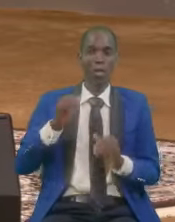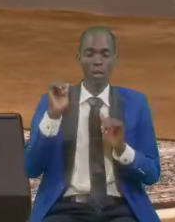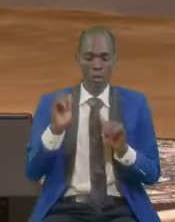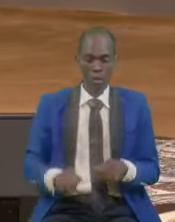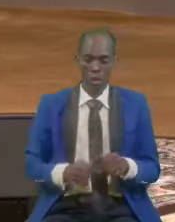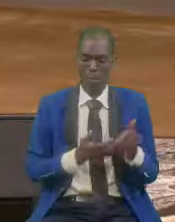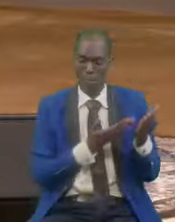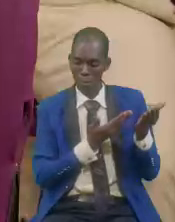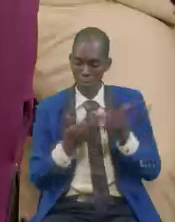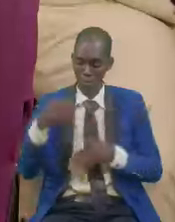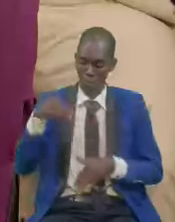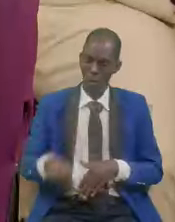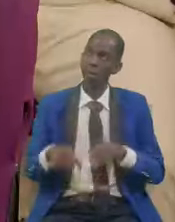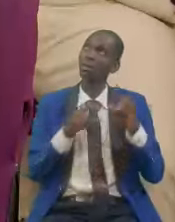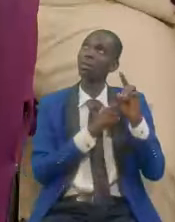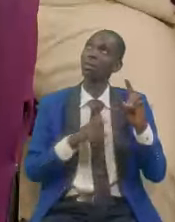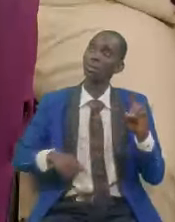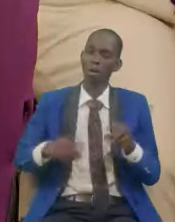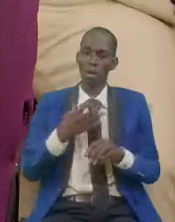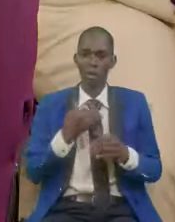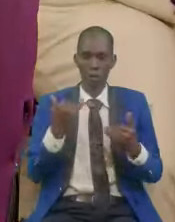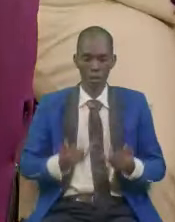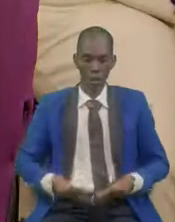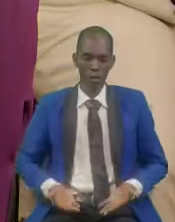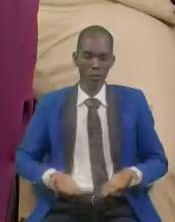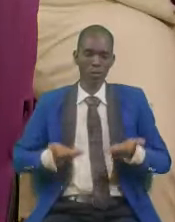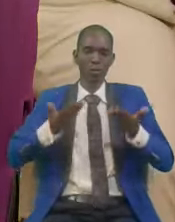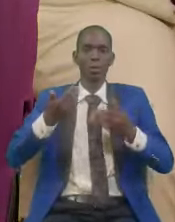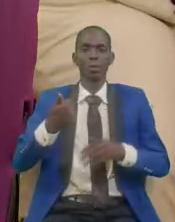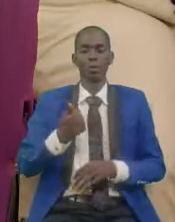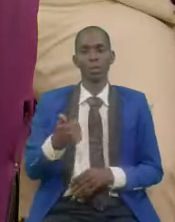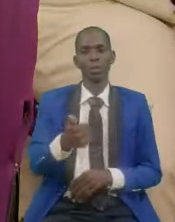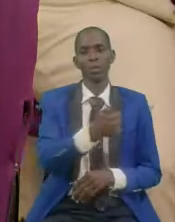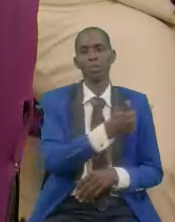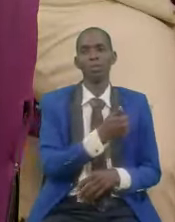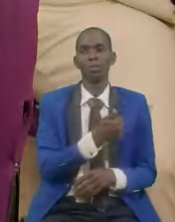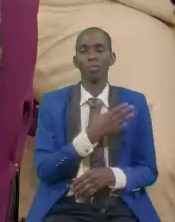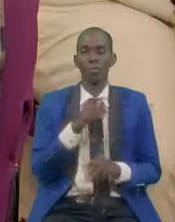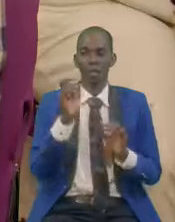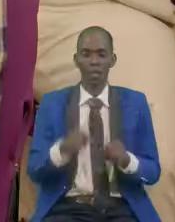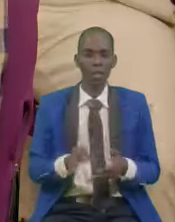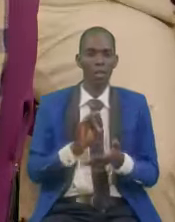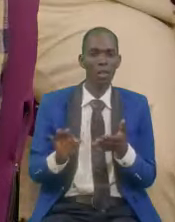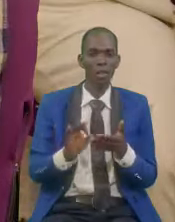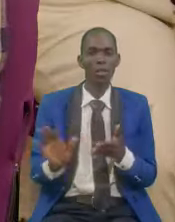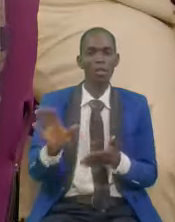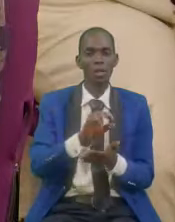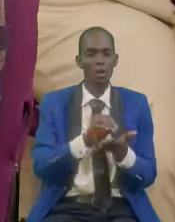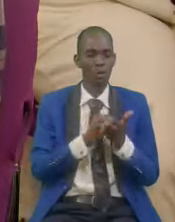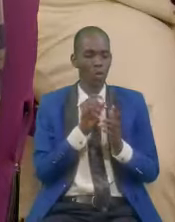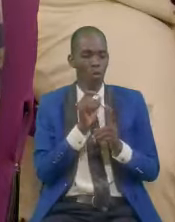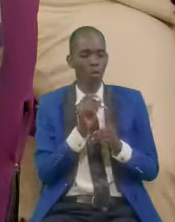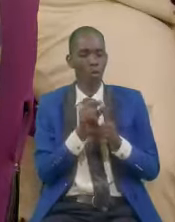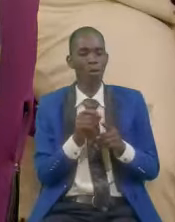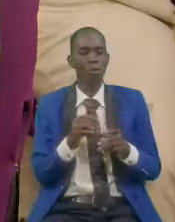Lord and exalt themselves, and they can count their own word